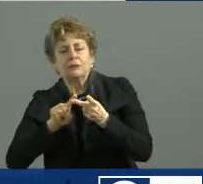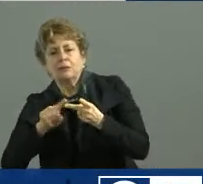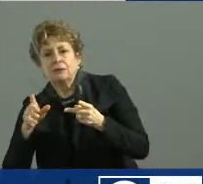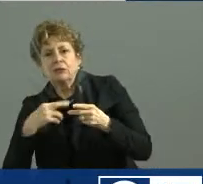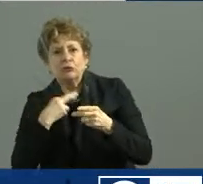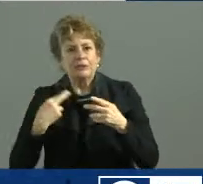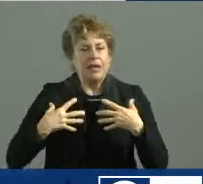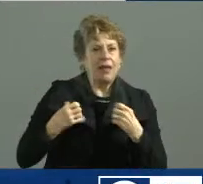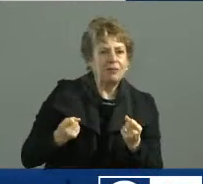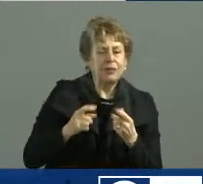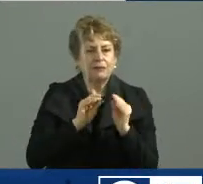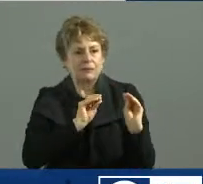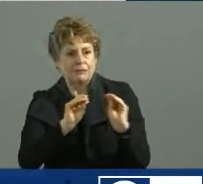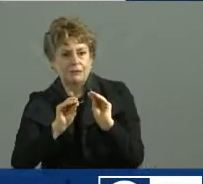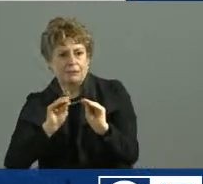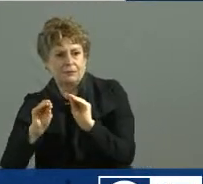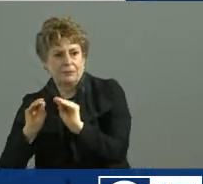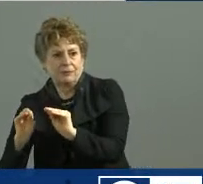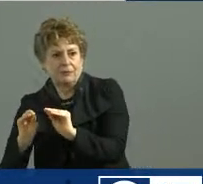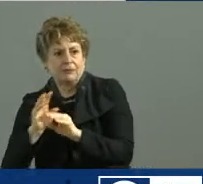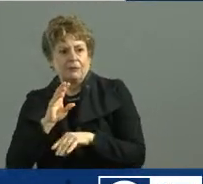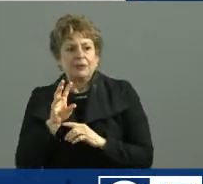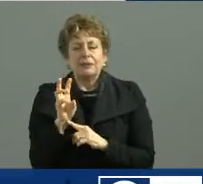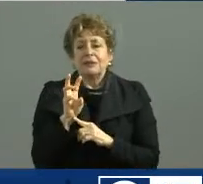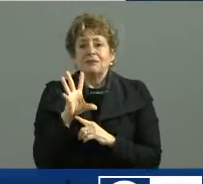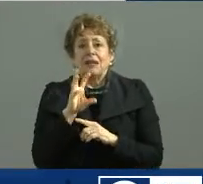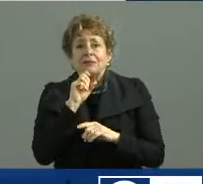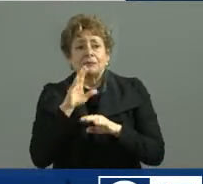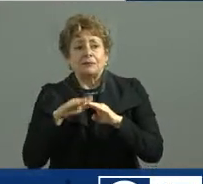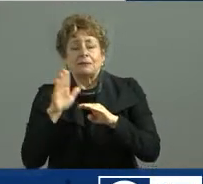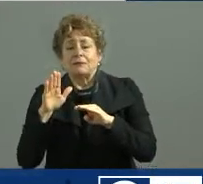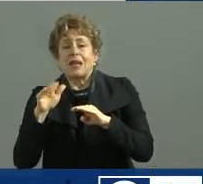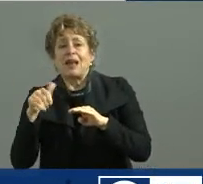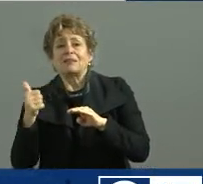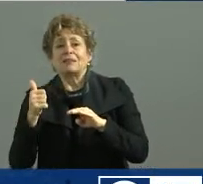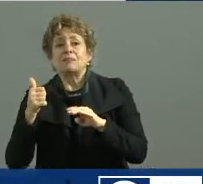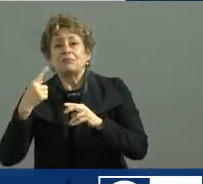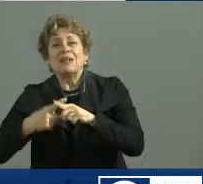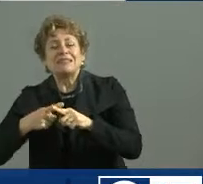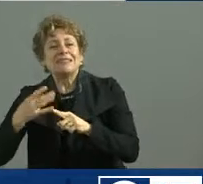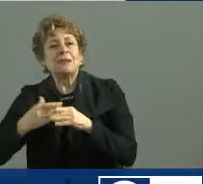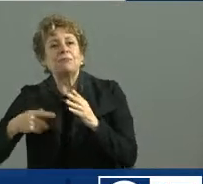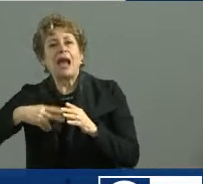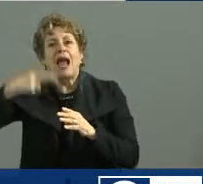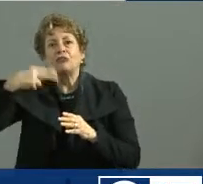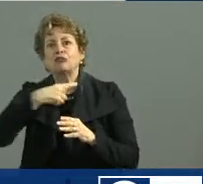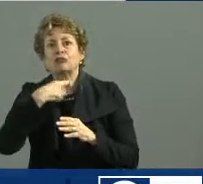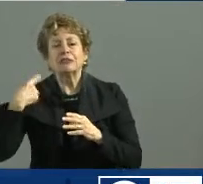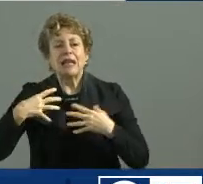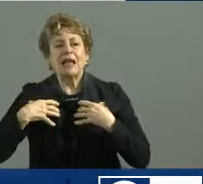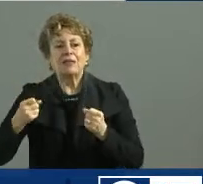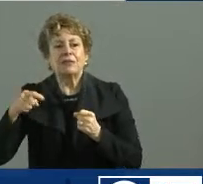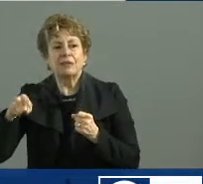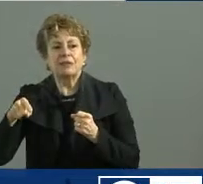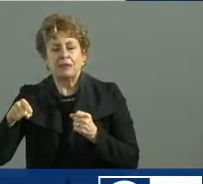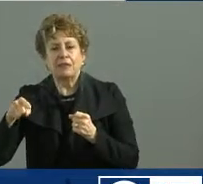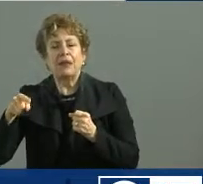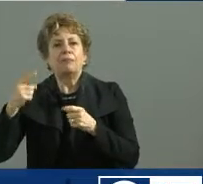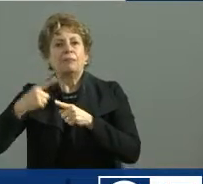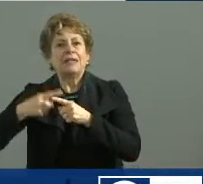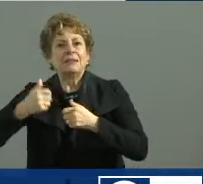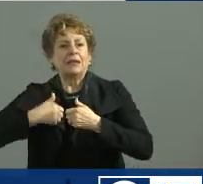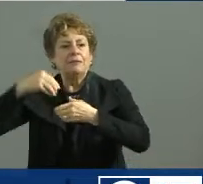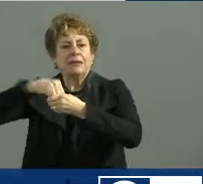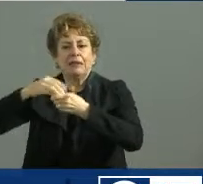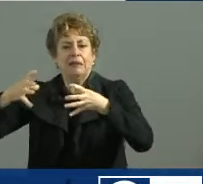and other Arizonans that have high-risk medical conditions. And those congregate settings not only include jails and prisons, but